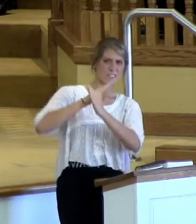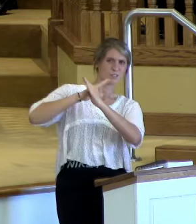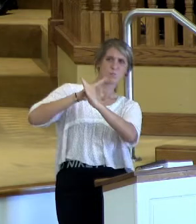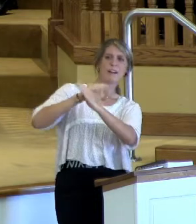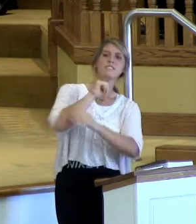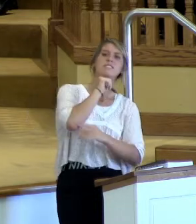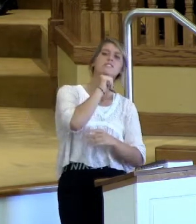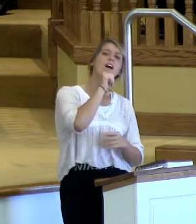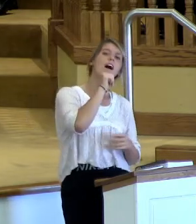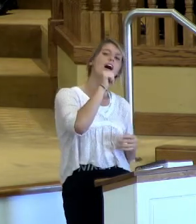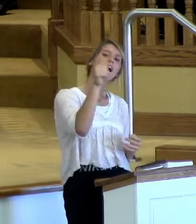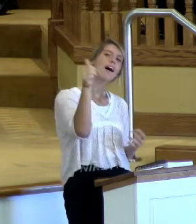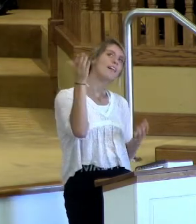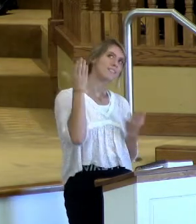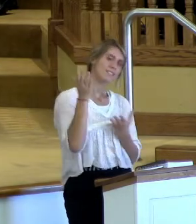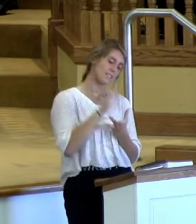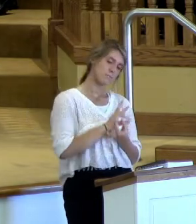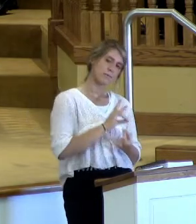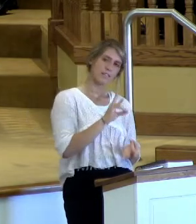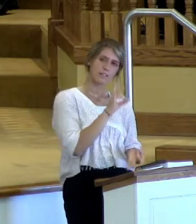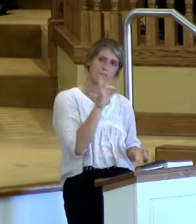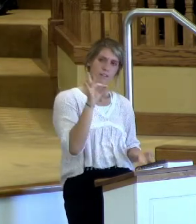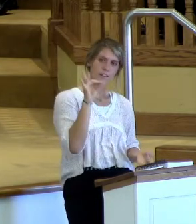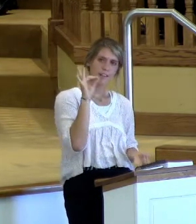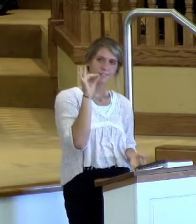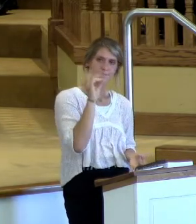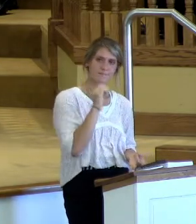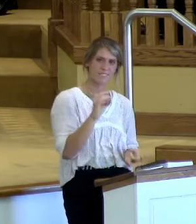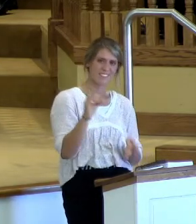God. Quench not the spirit.